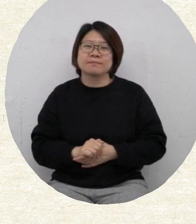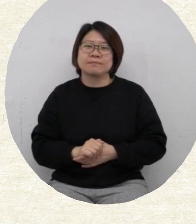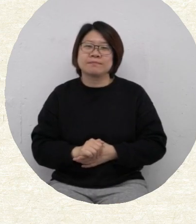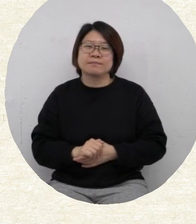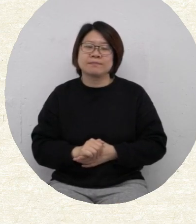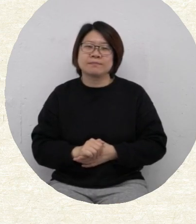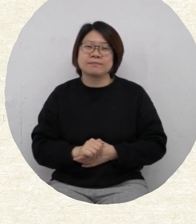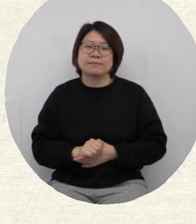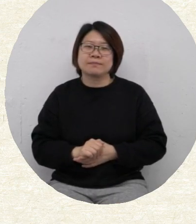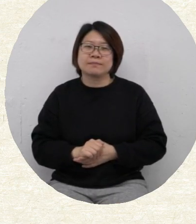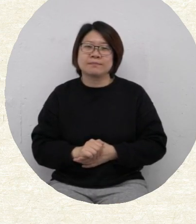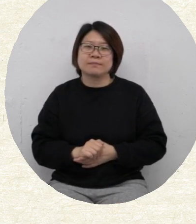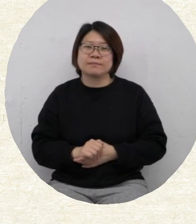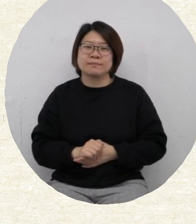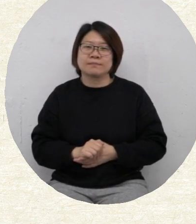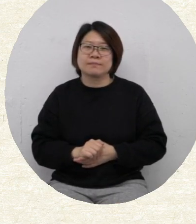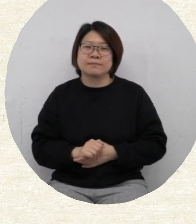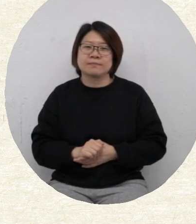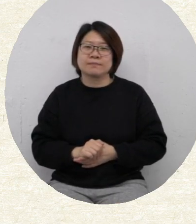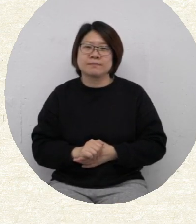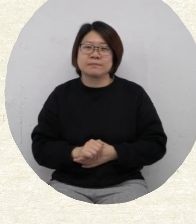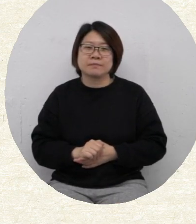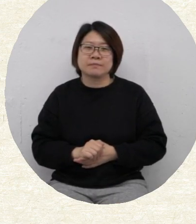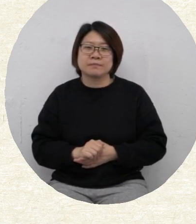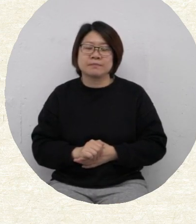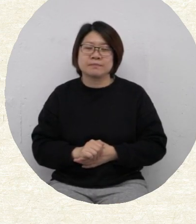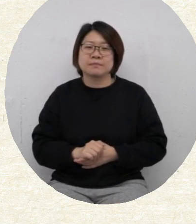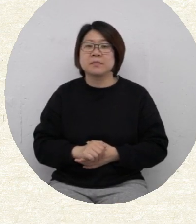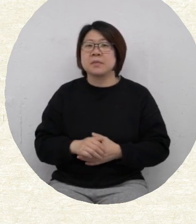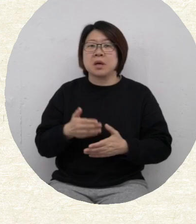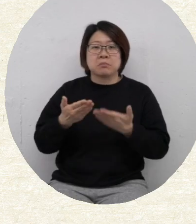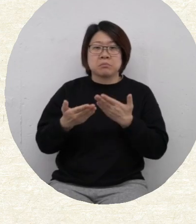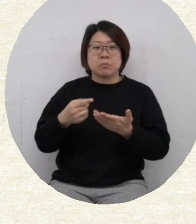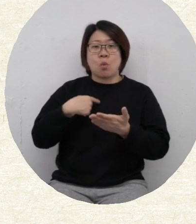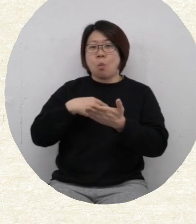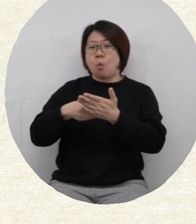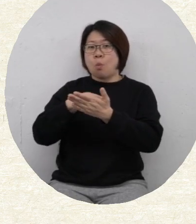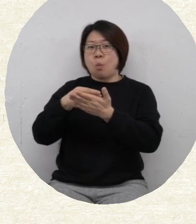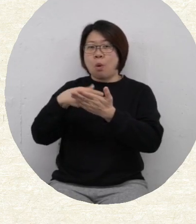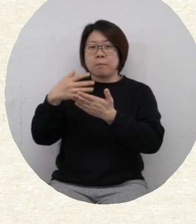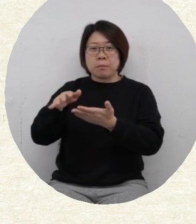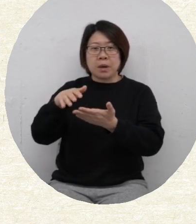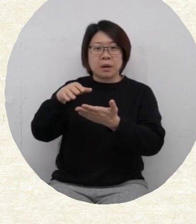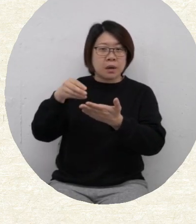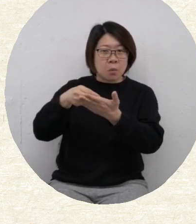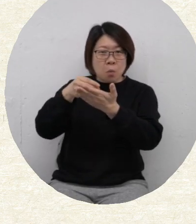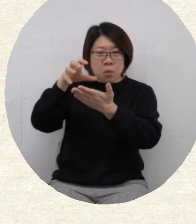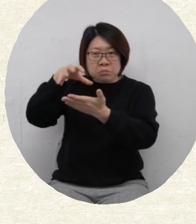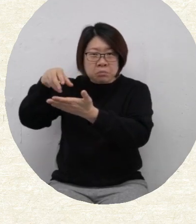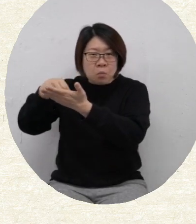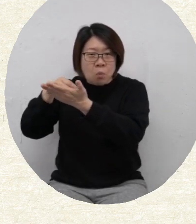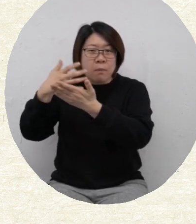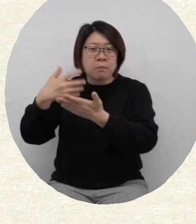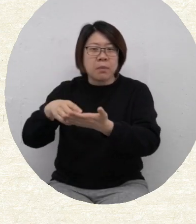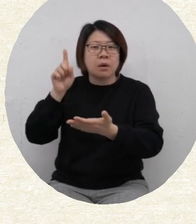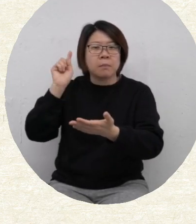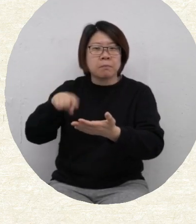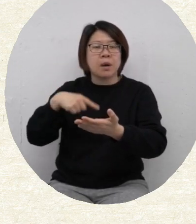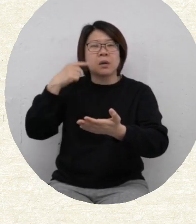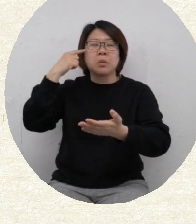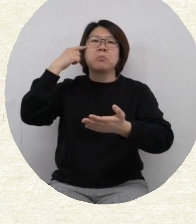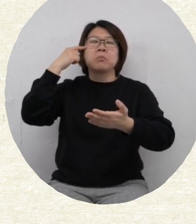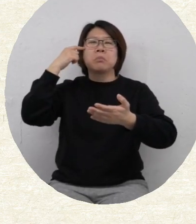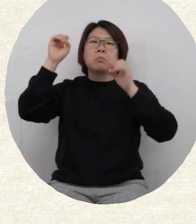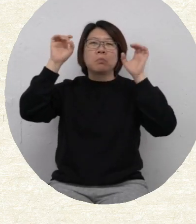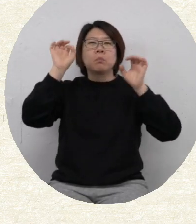to it, then I might just start drawing it for a while and then just see what happens. And nothing might